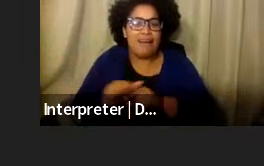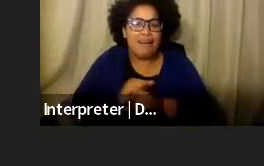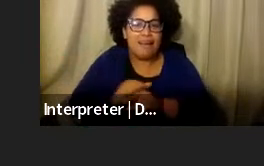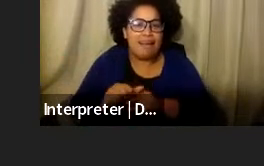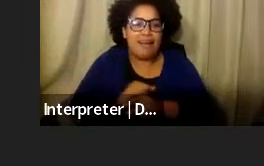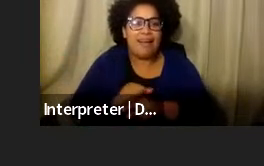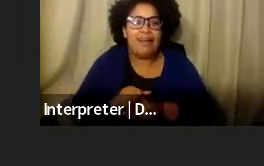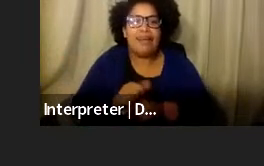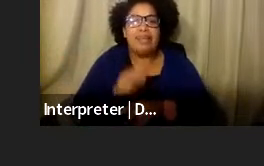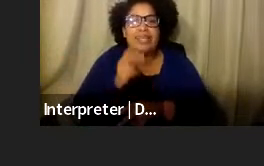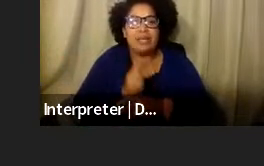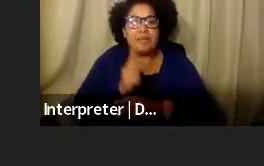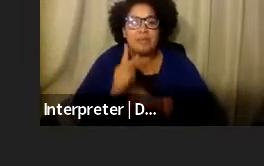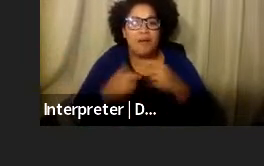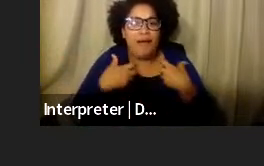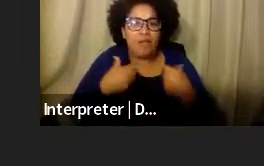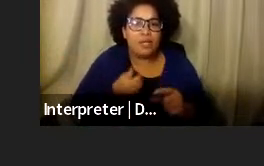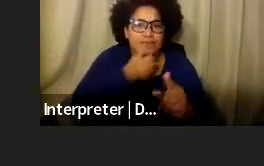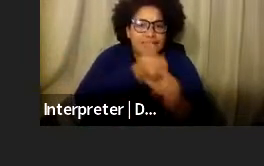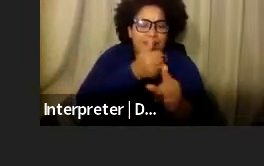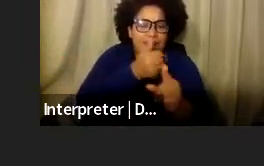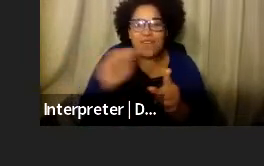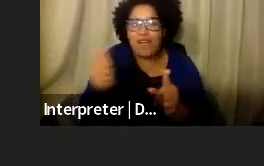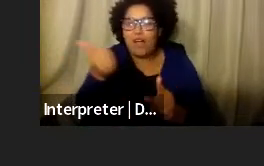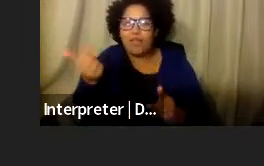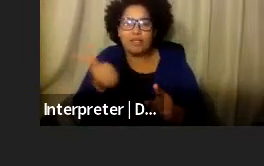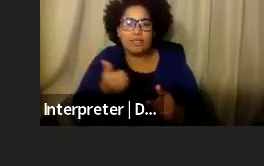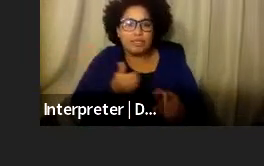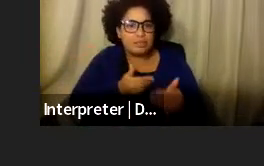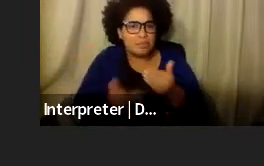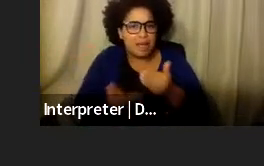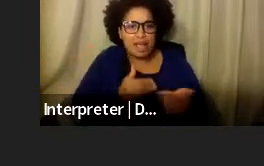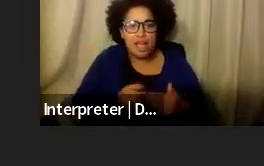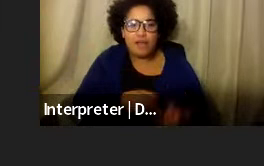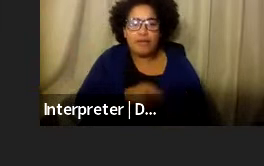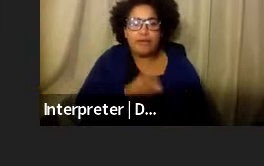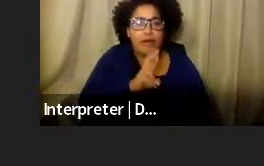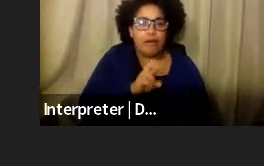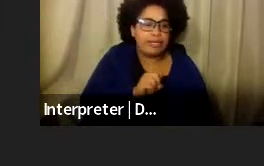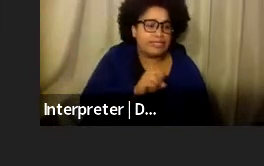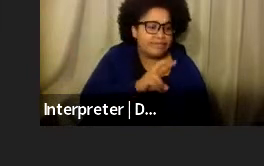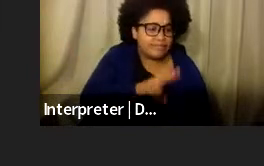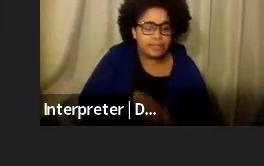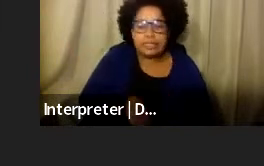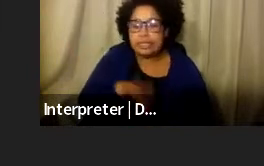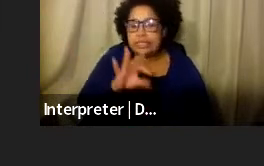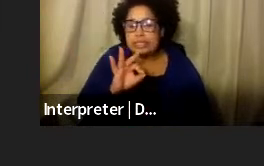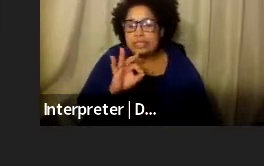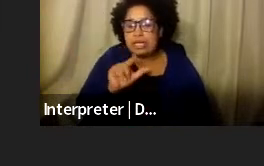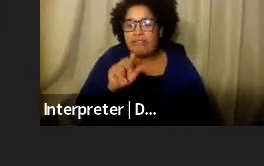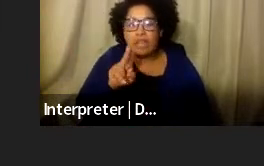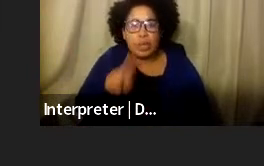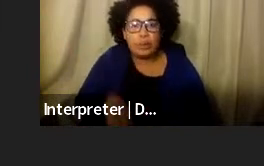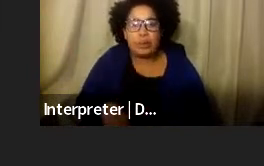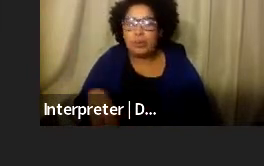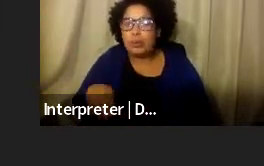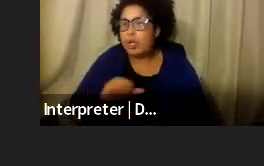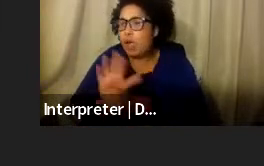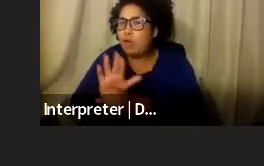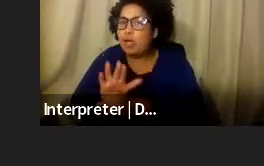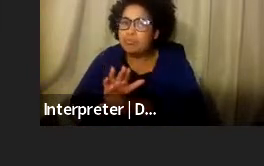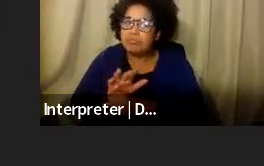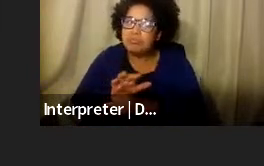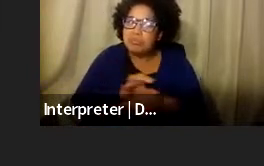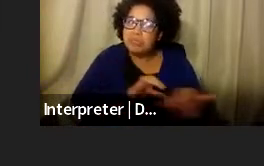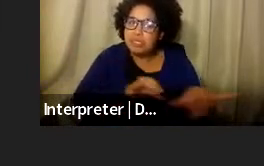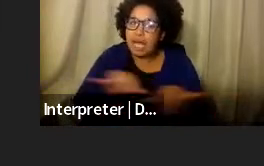and keep other people in their lives healthy. Doesn't really matter whether it's RSV, flu, or COVID. It's a pretty similar rule book.